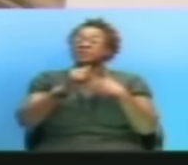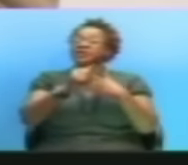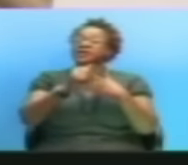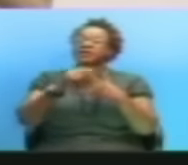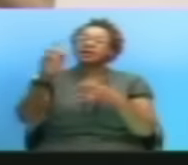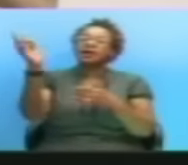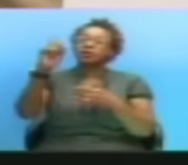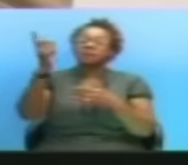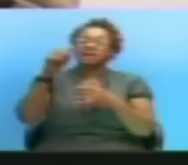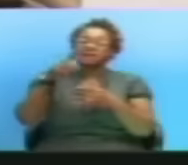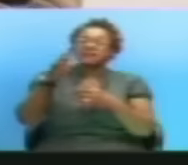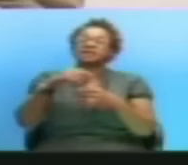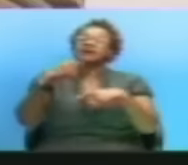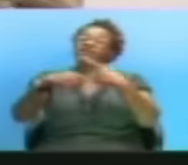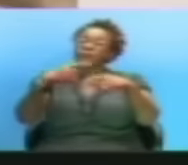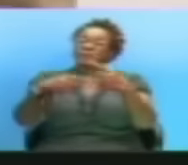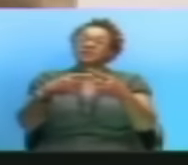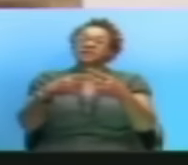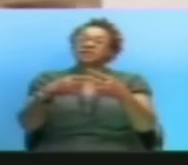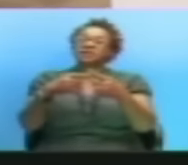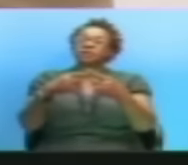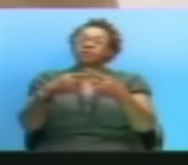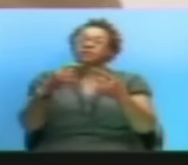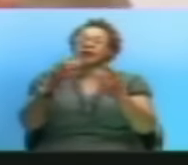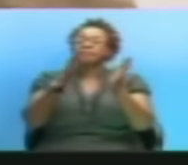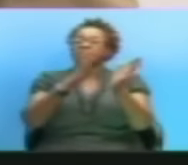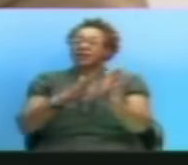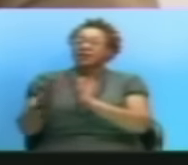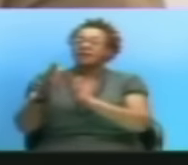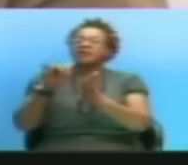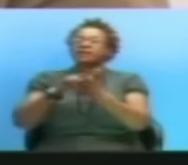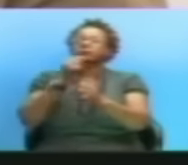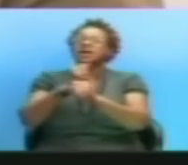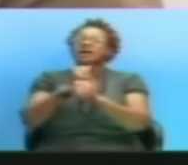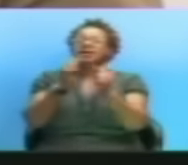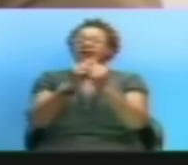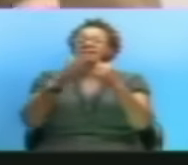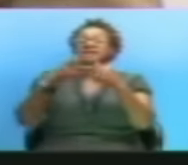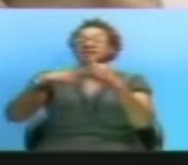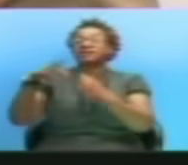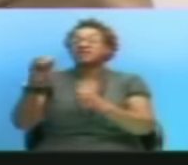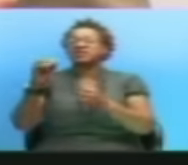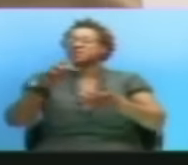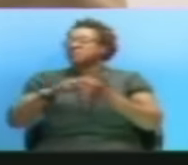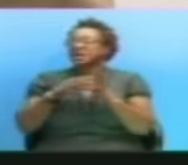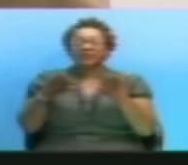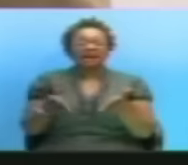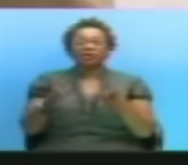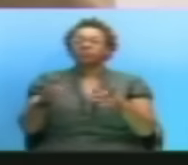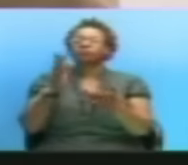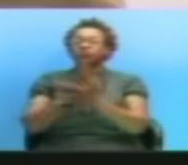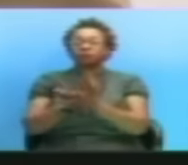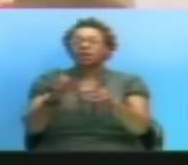in its development was a master plan that was developed in 1970. So it's outdated. So it's an issue of